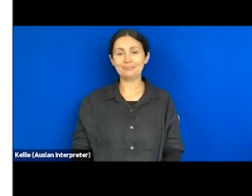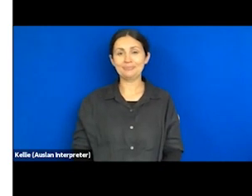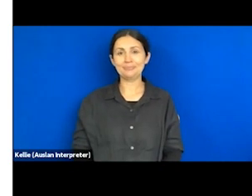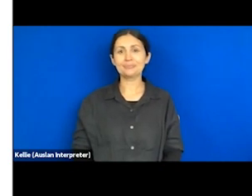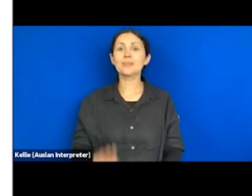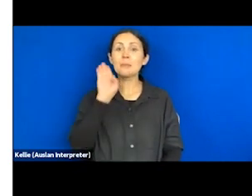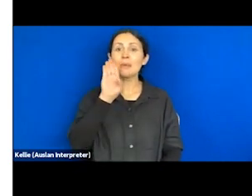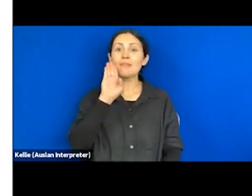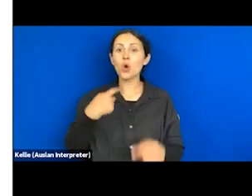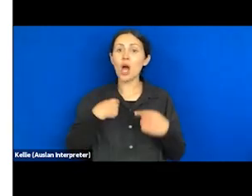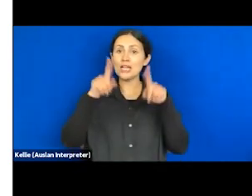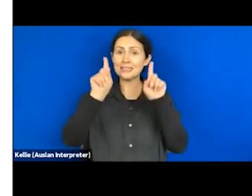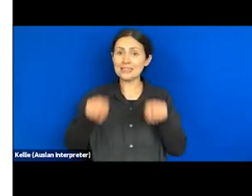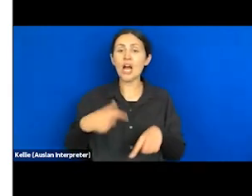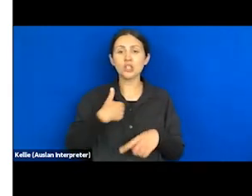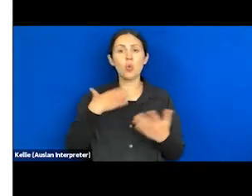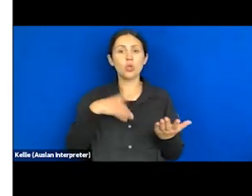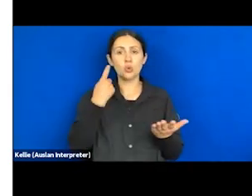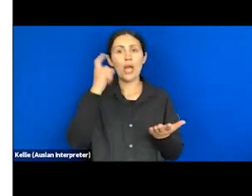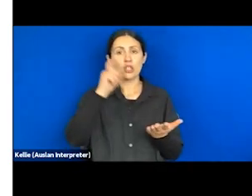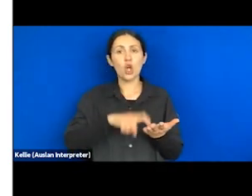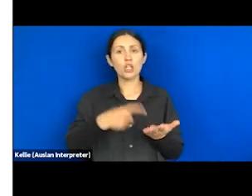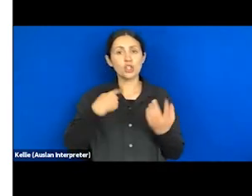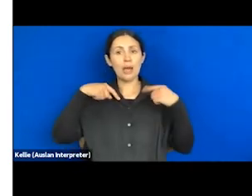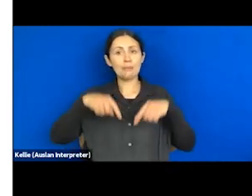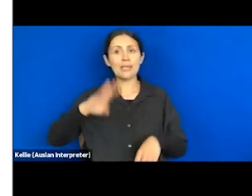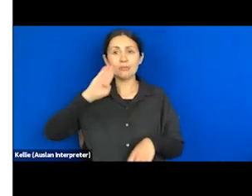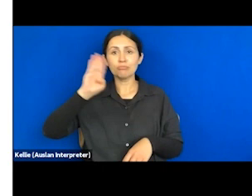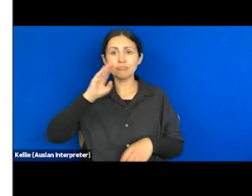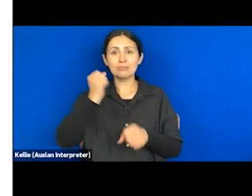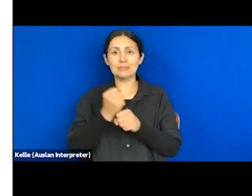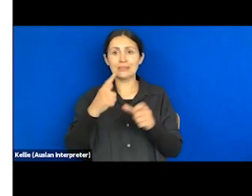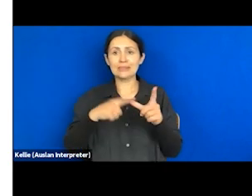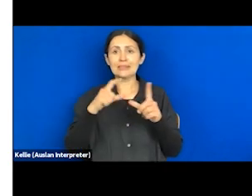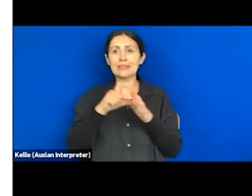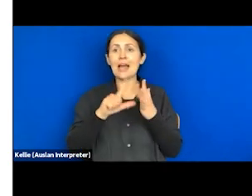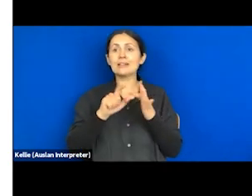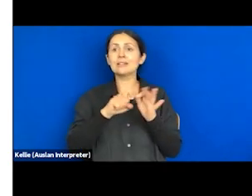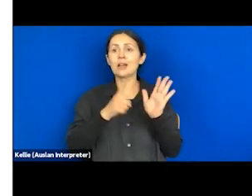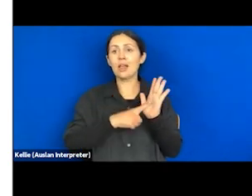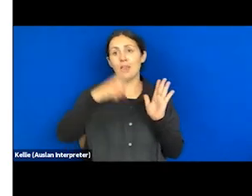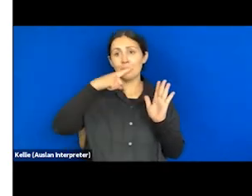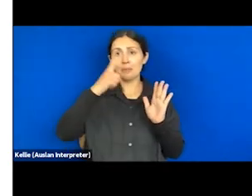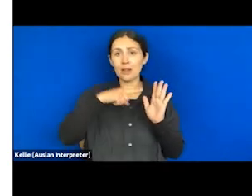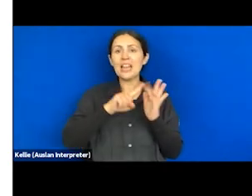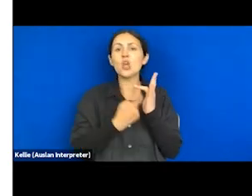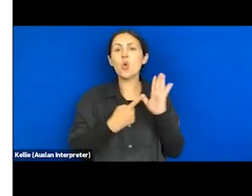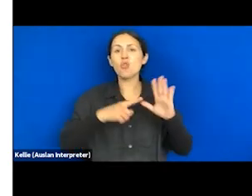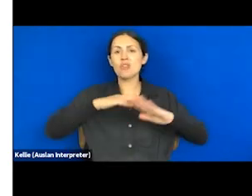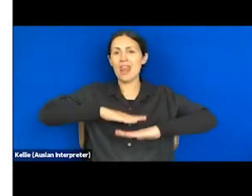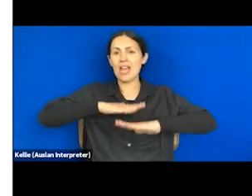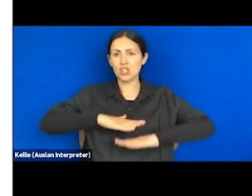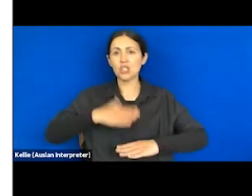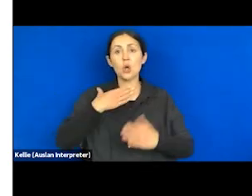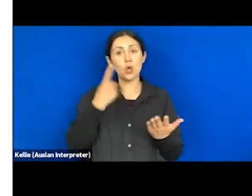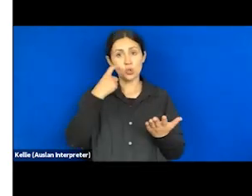Before I get started, I'd just like to acknowledge that I am presenting from the land of the Gadigal people of the Eora Nation. I'd like to acknowledge that